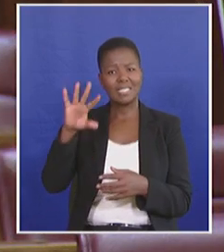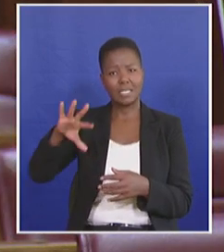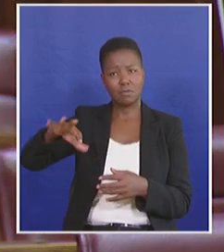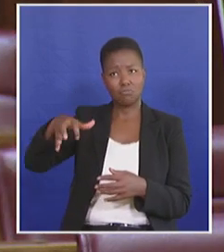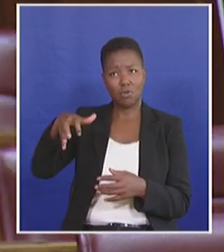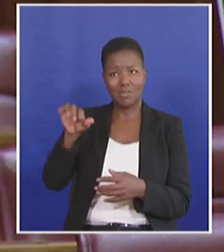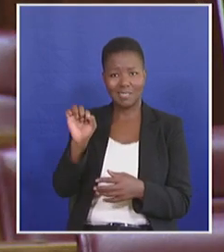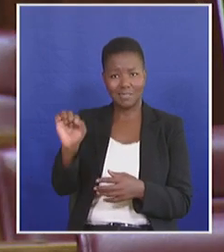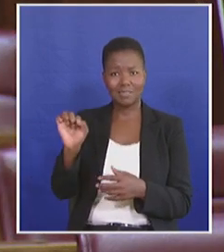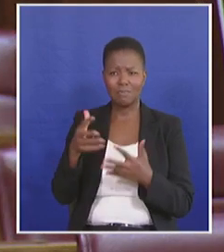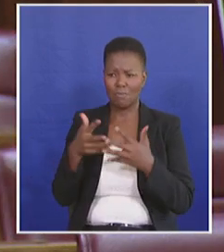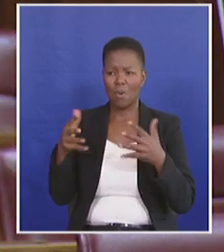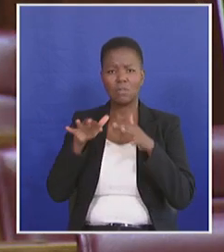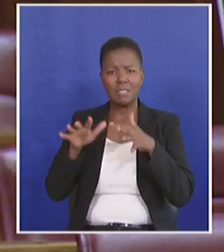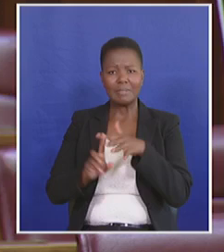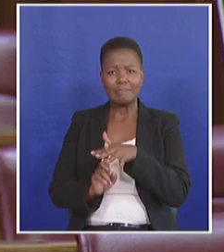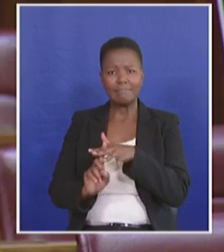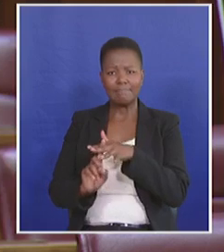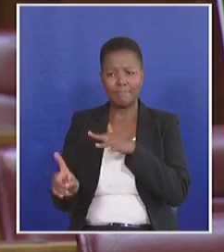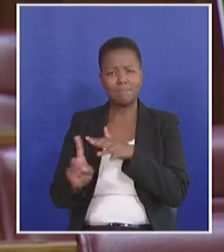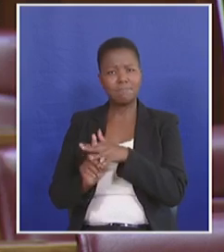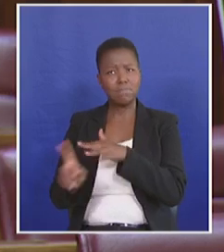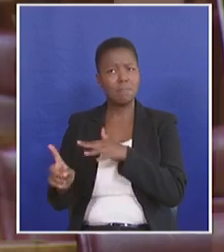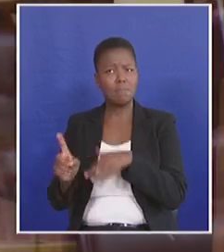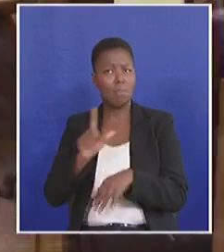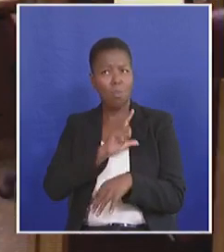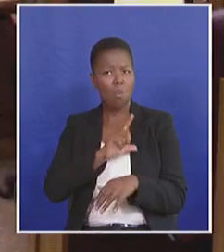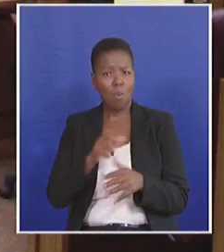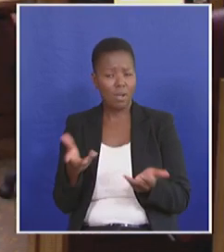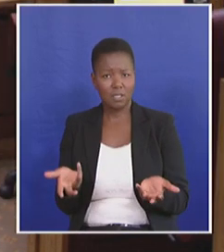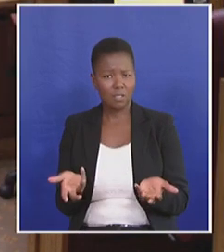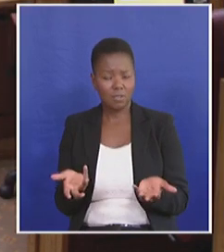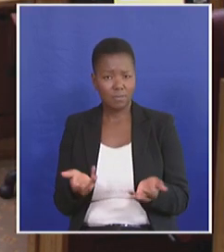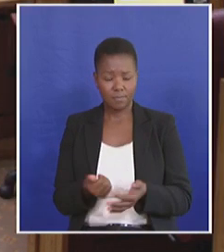would be the reason for that? Thank you. Honourable Minister.